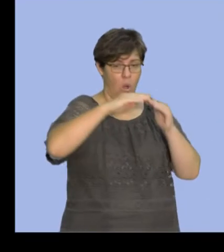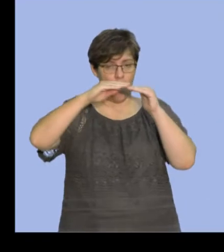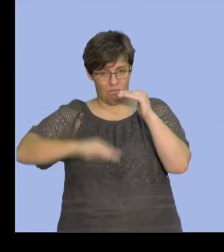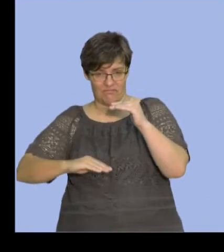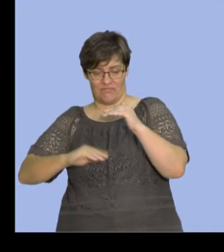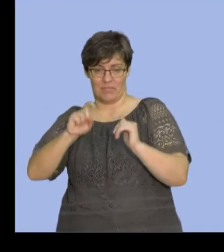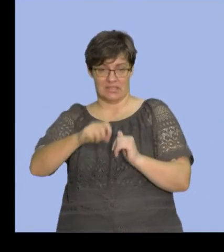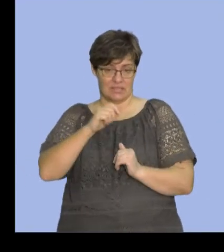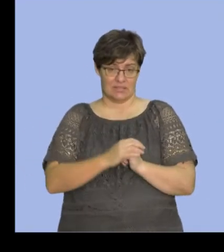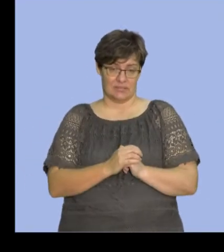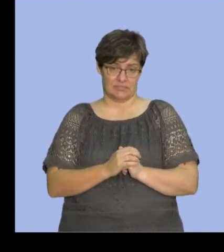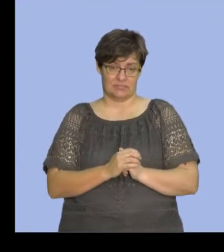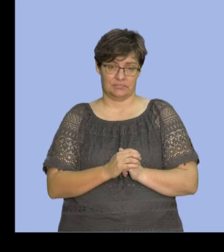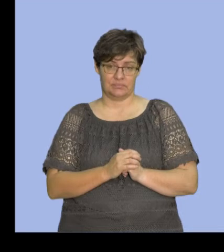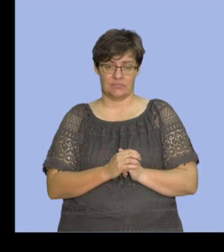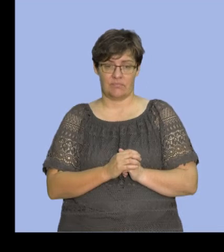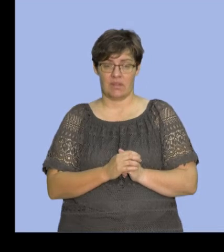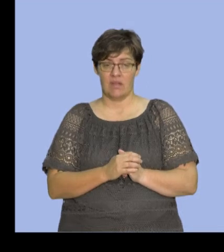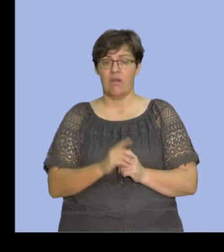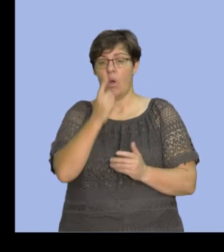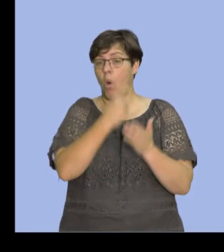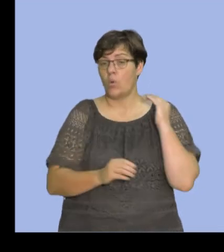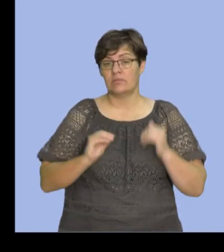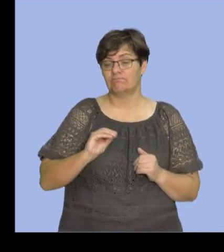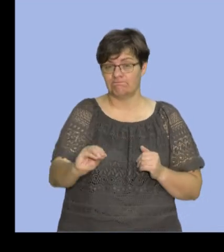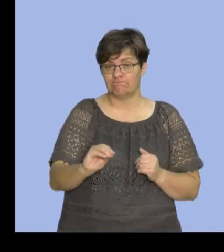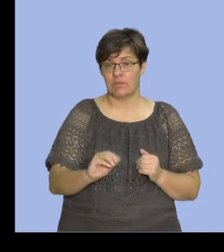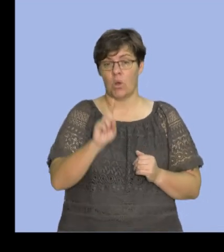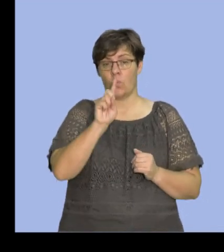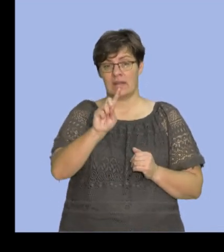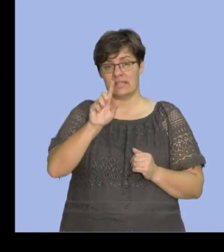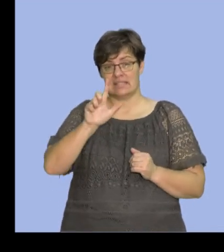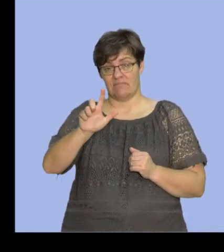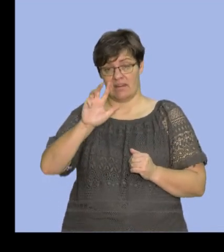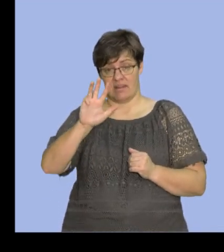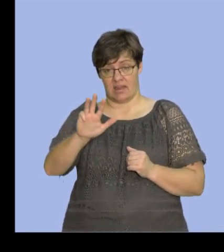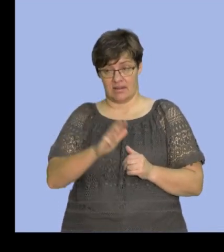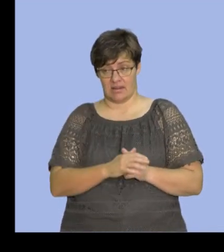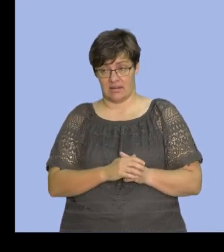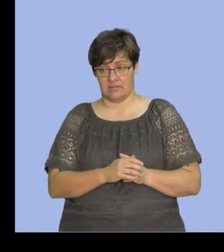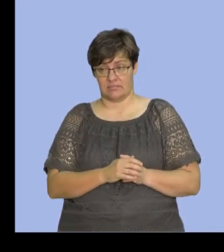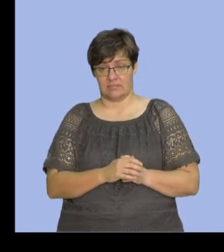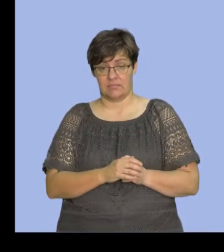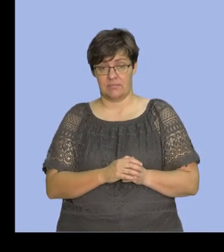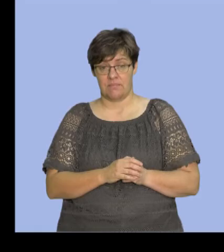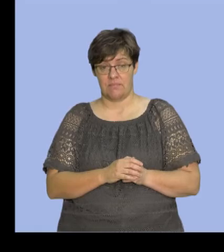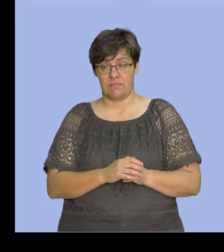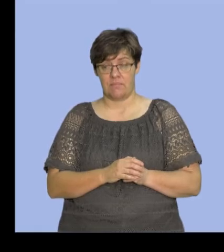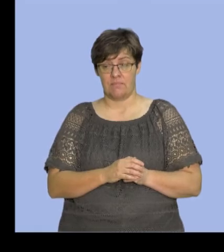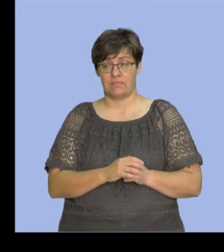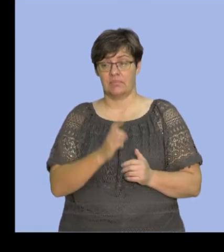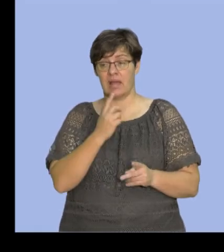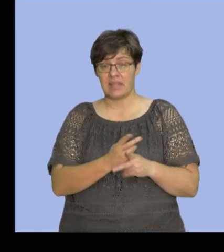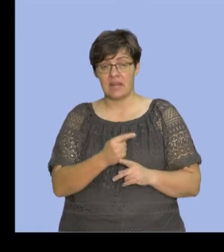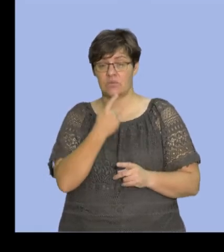here. If you only put in the 179, I'm going to do that, you're basically